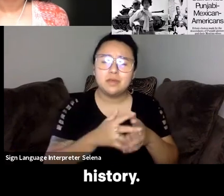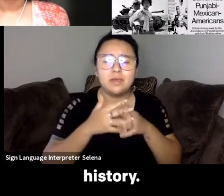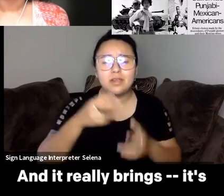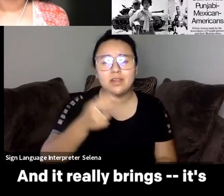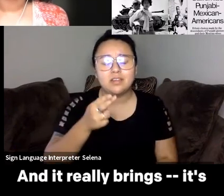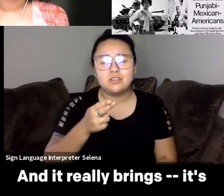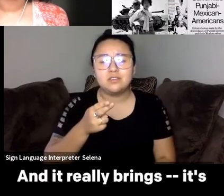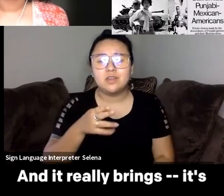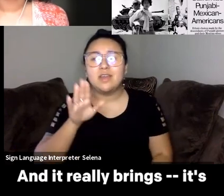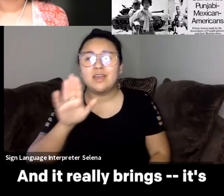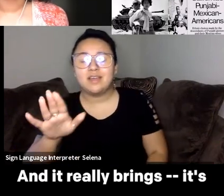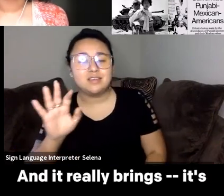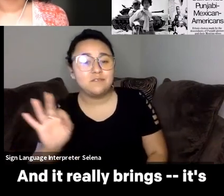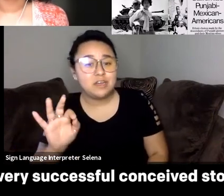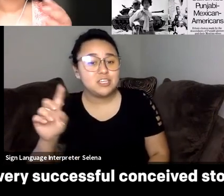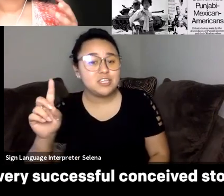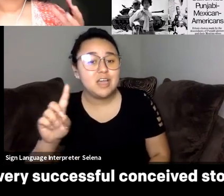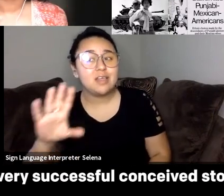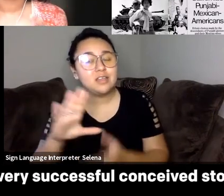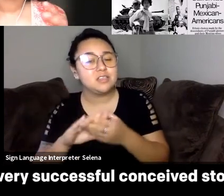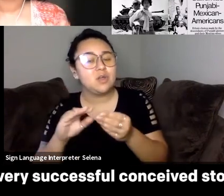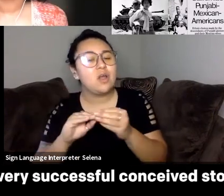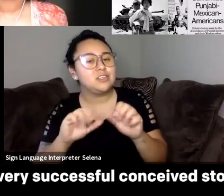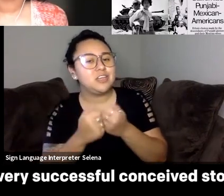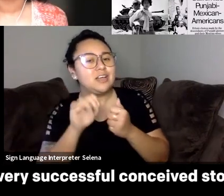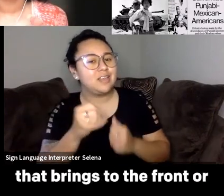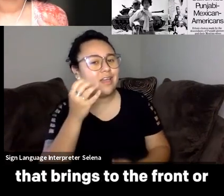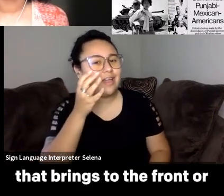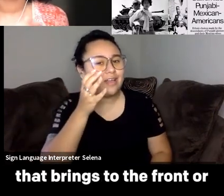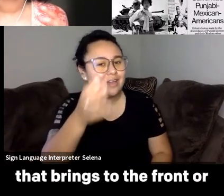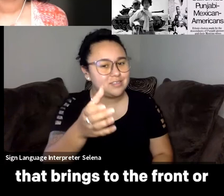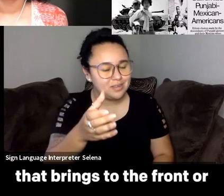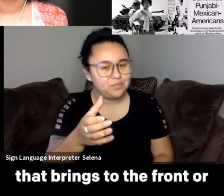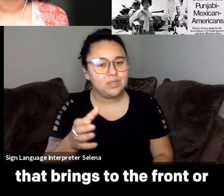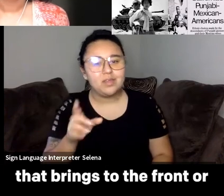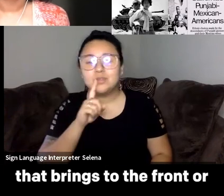history. And it really brings, it's a very successful concealed story that brings